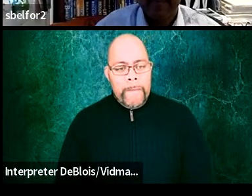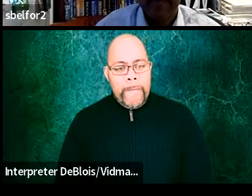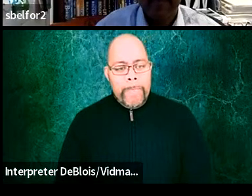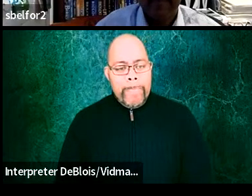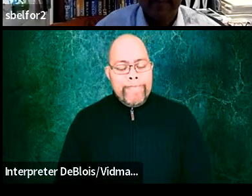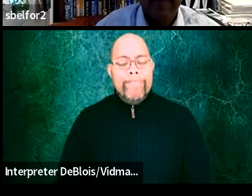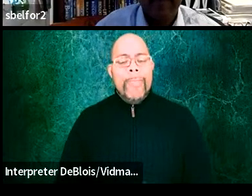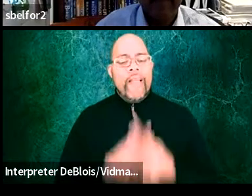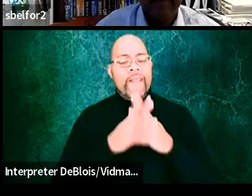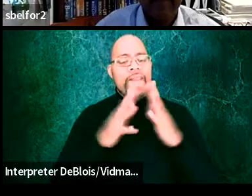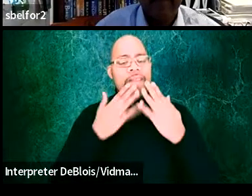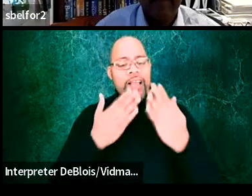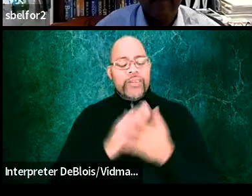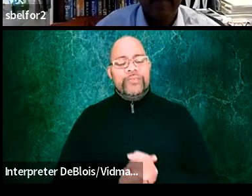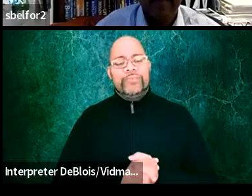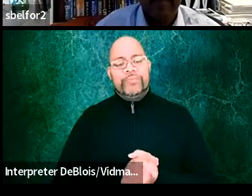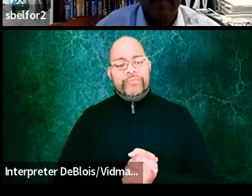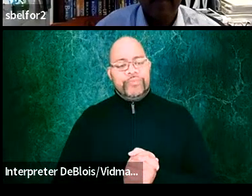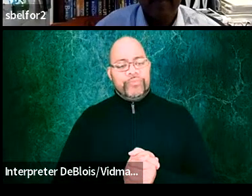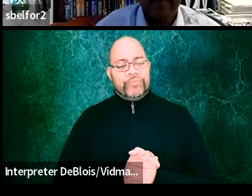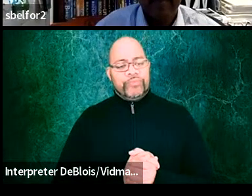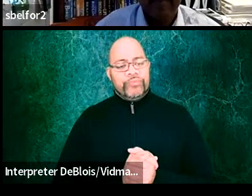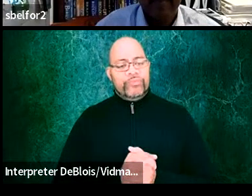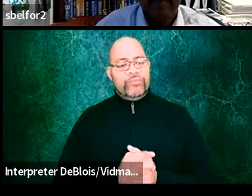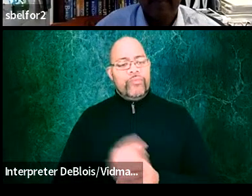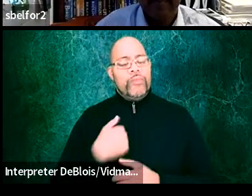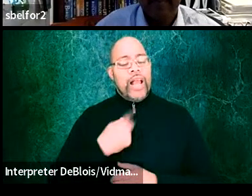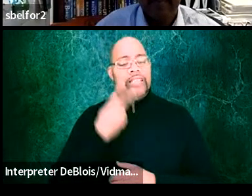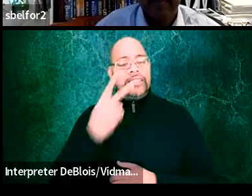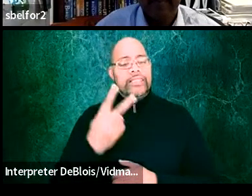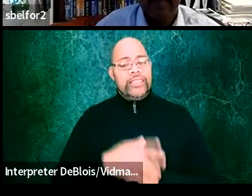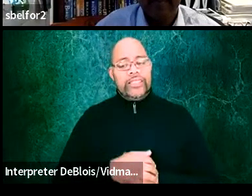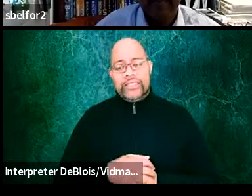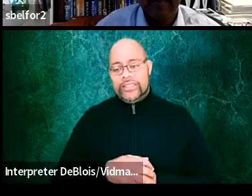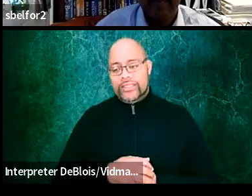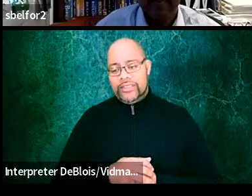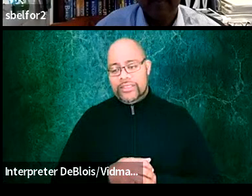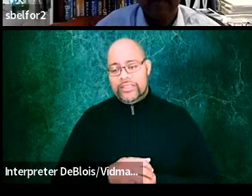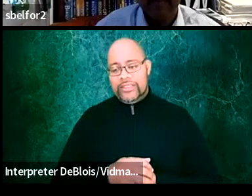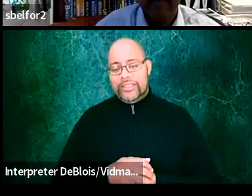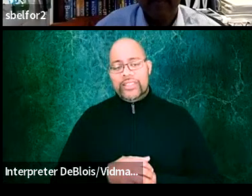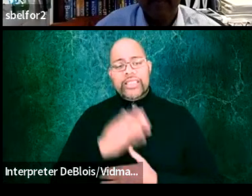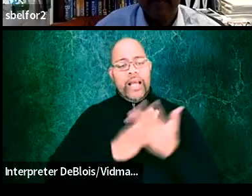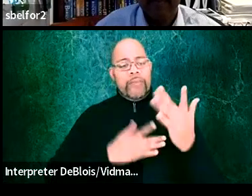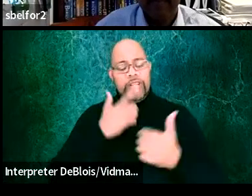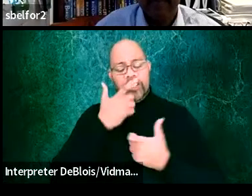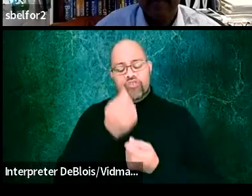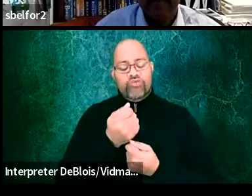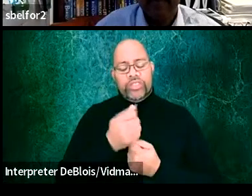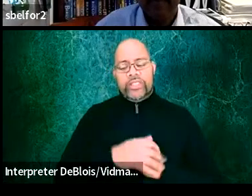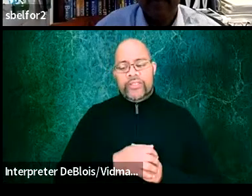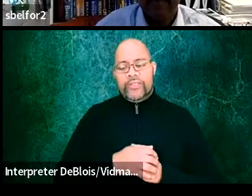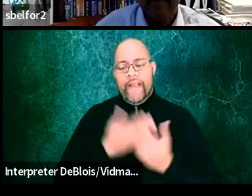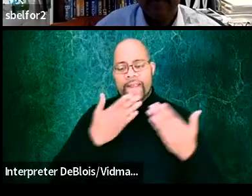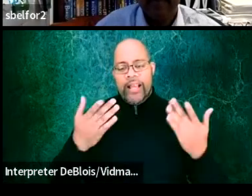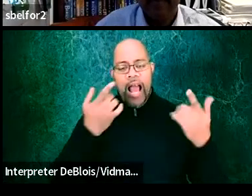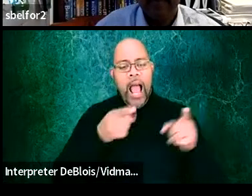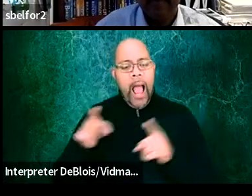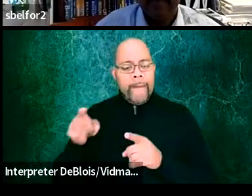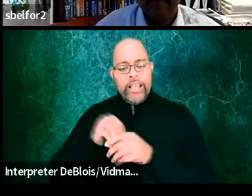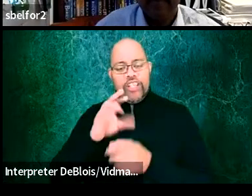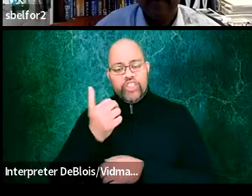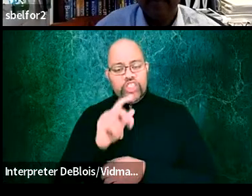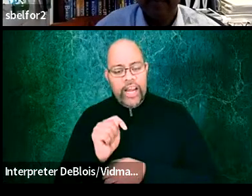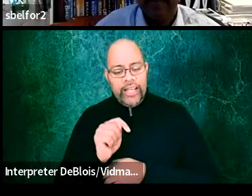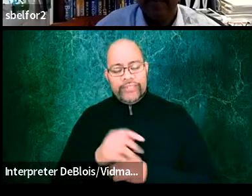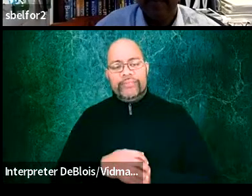Thank you for that. And I see there are some interesting things going on in the